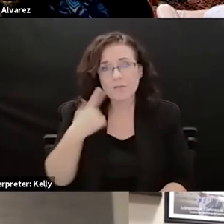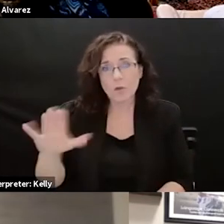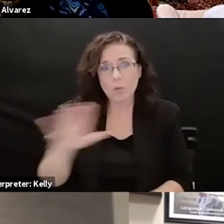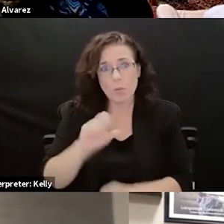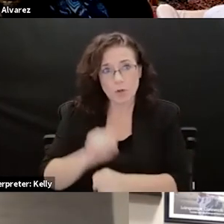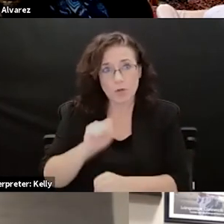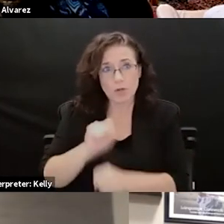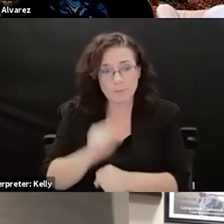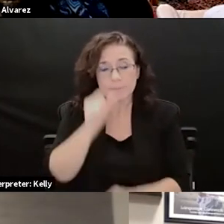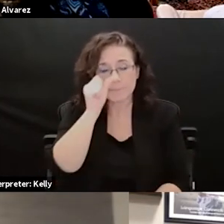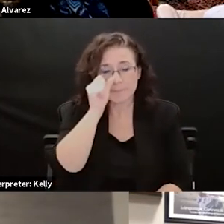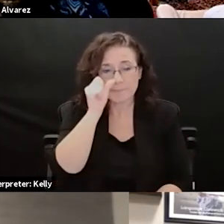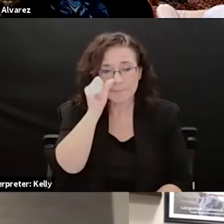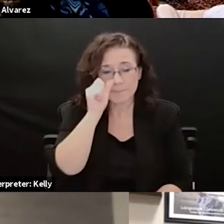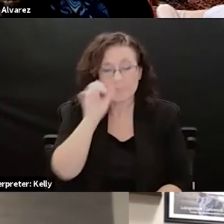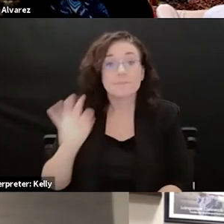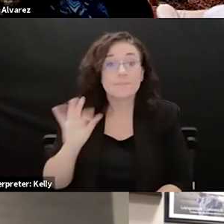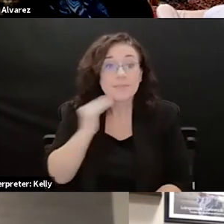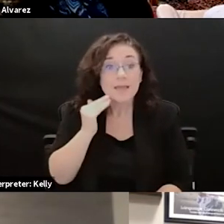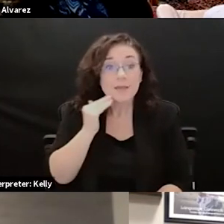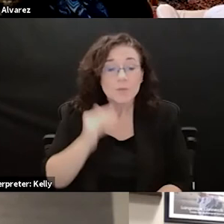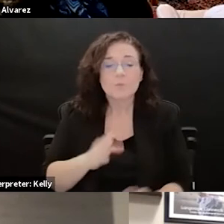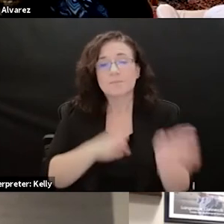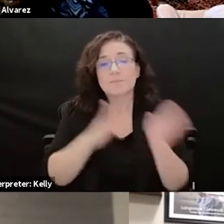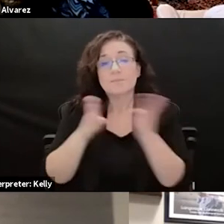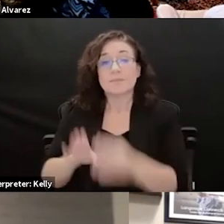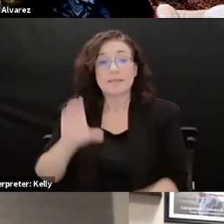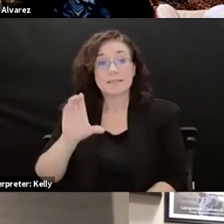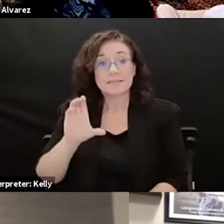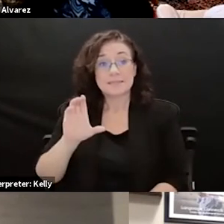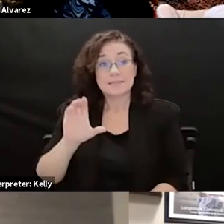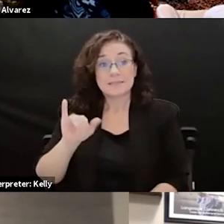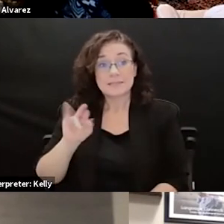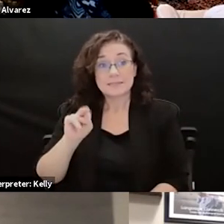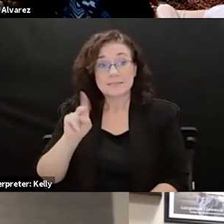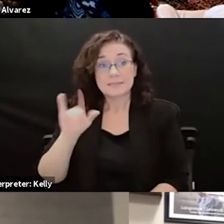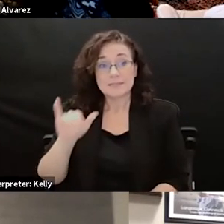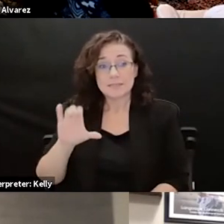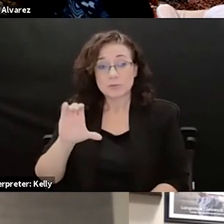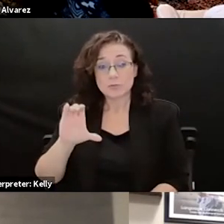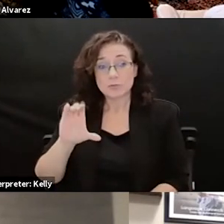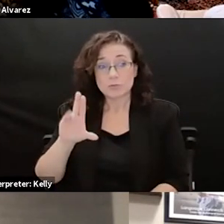thank you next we have cindy cruz